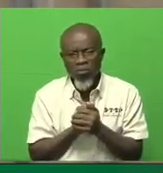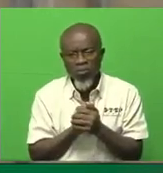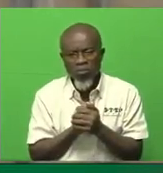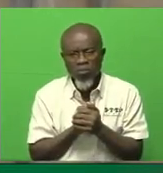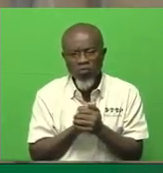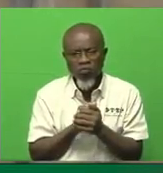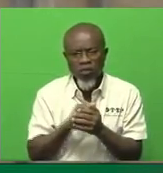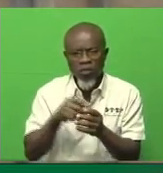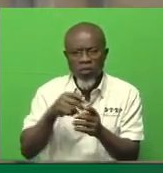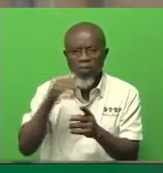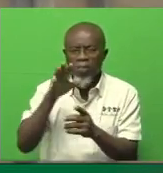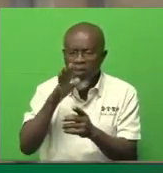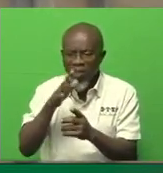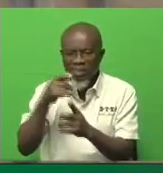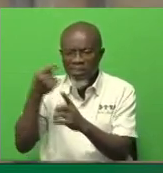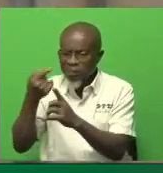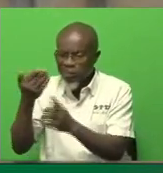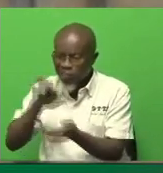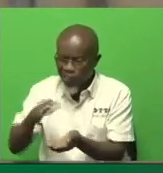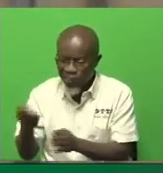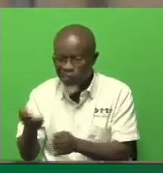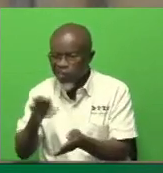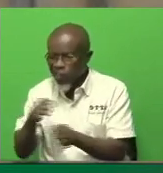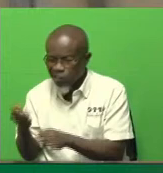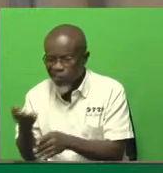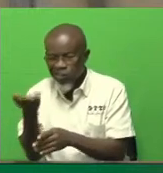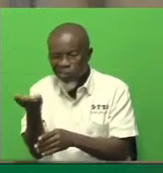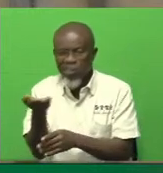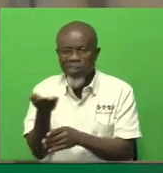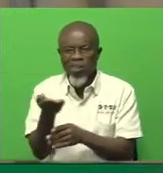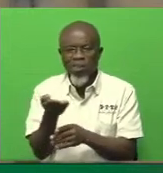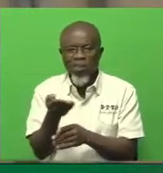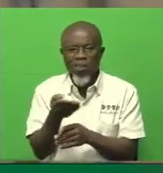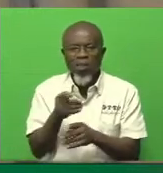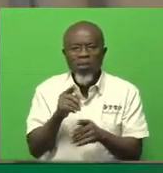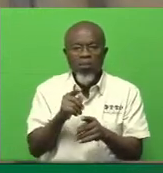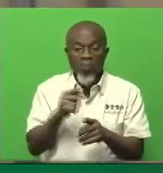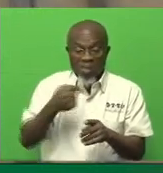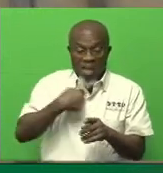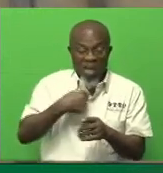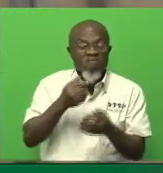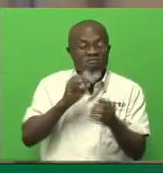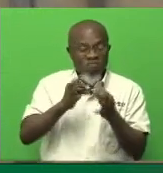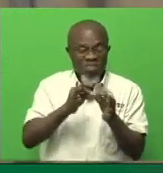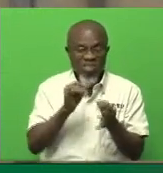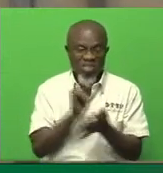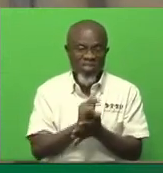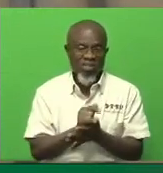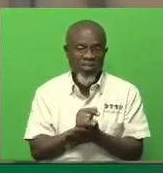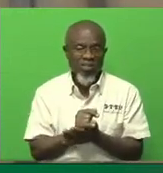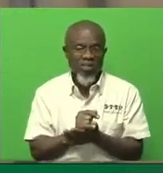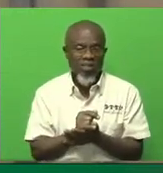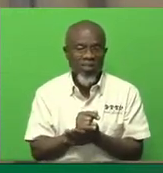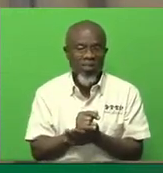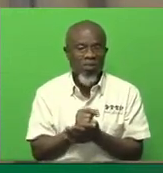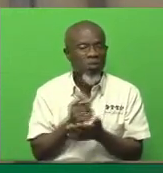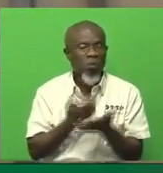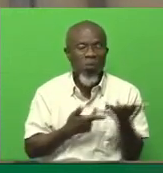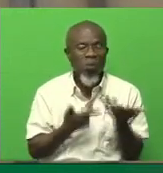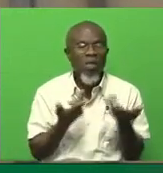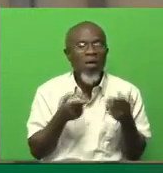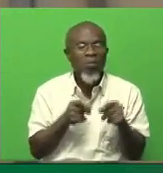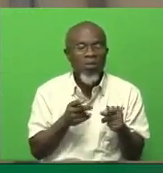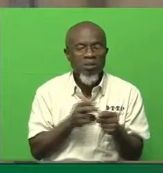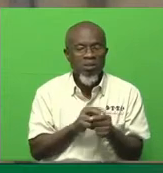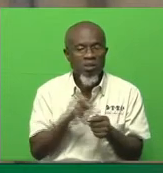and I have to listen to tabakit and saparia see Health System collapse what was the maternal mortality rate